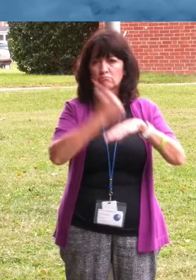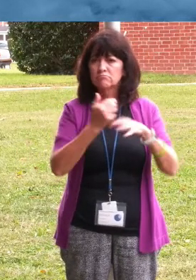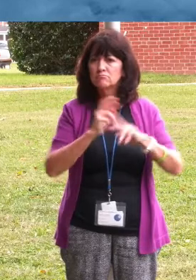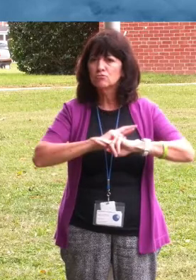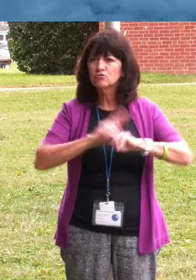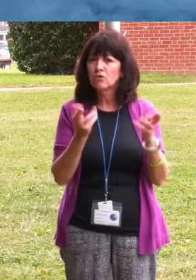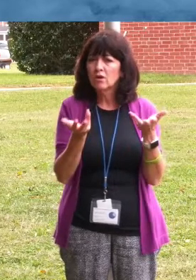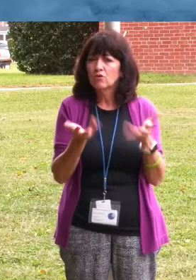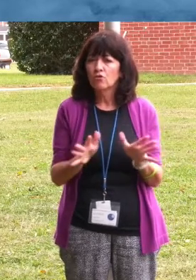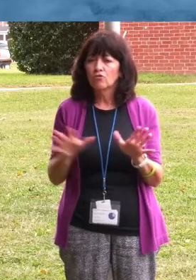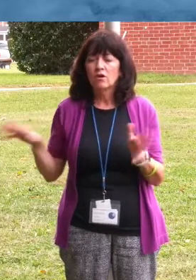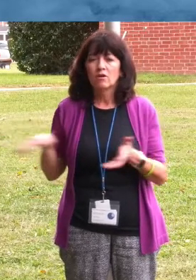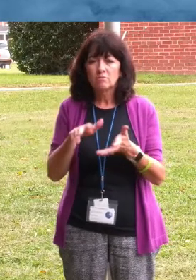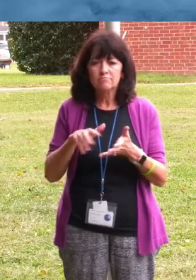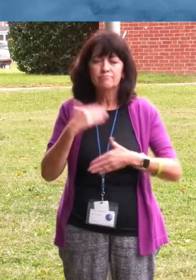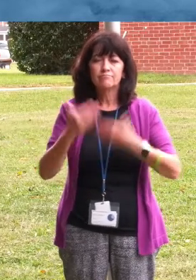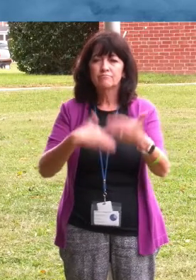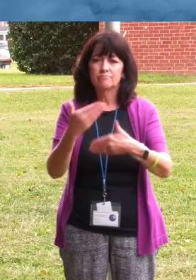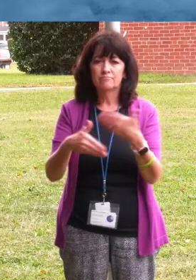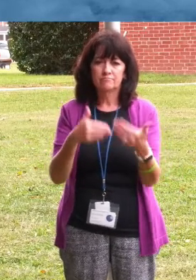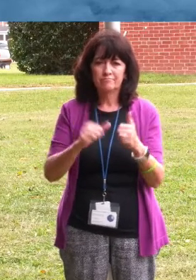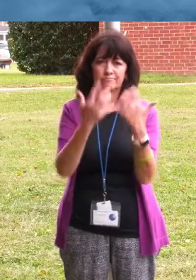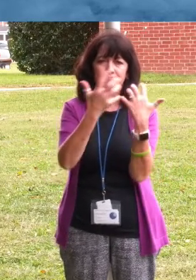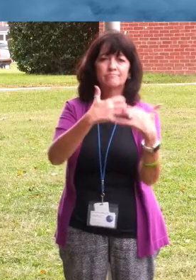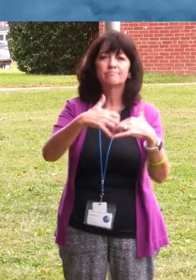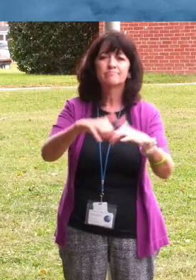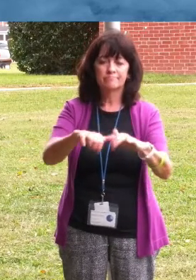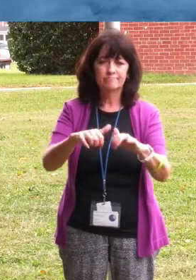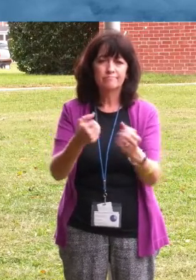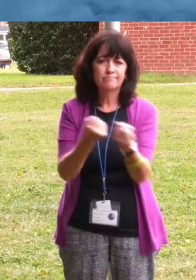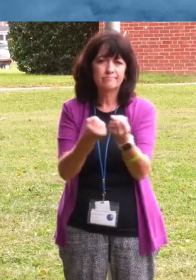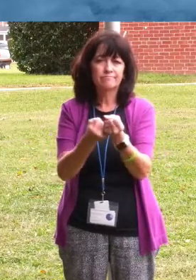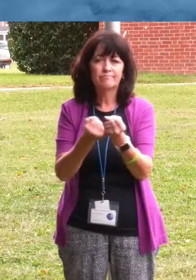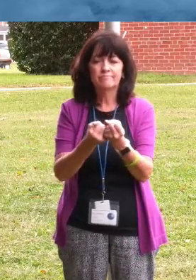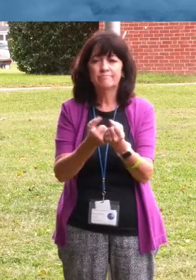and acknowledgement to Senator Ennis and Representative Carson.